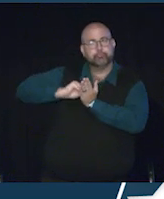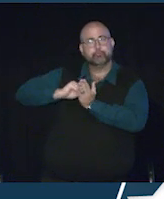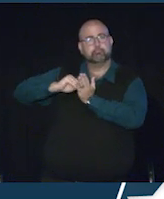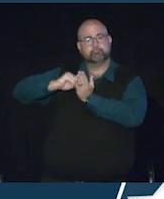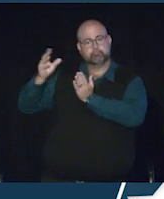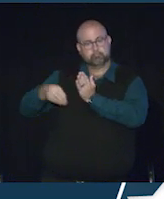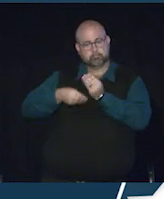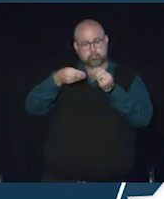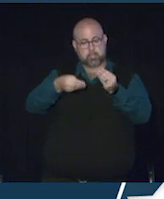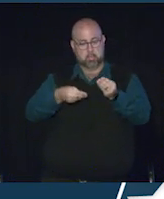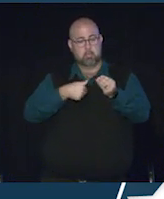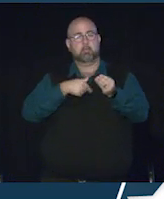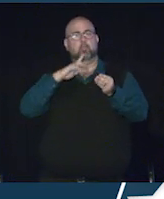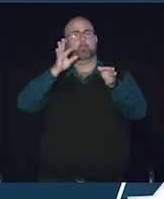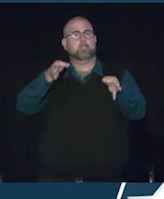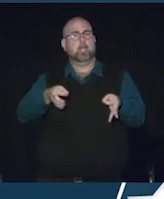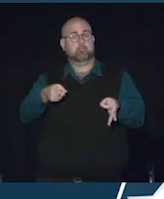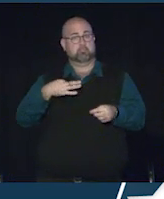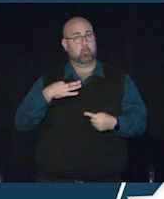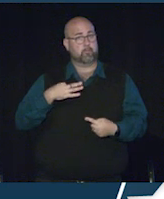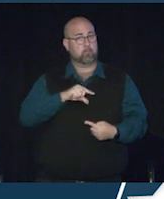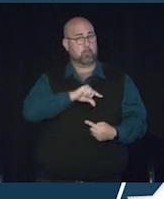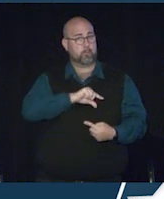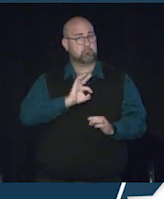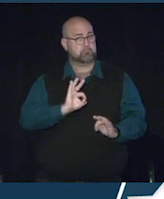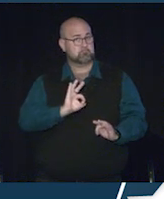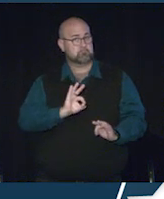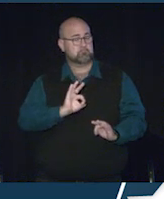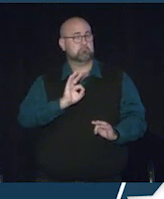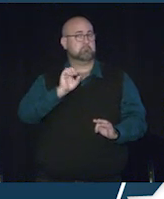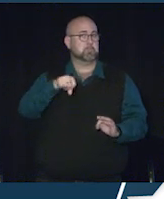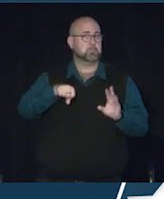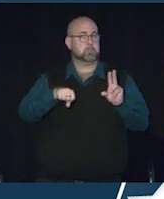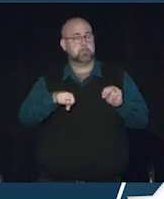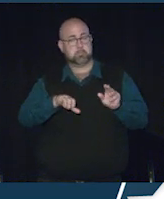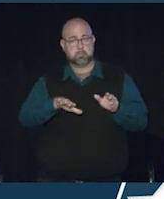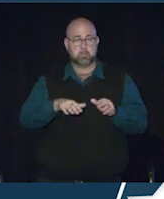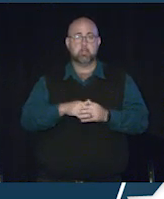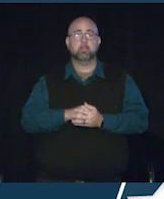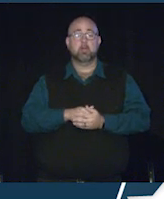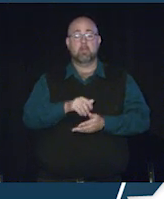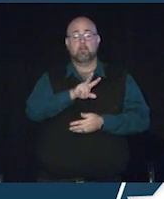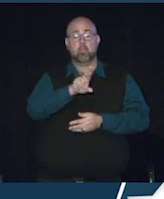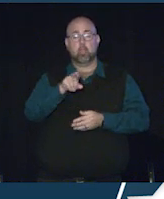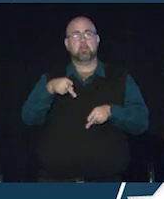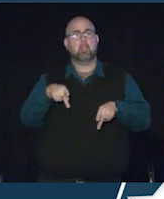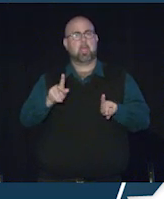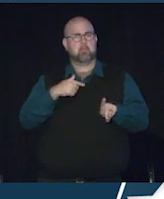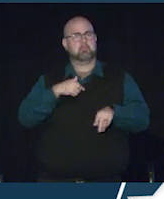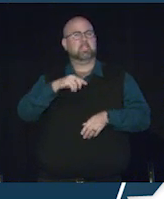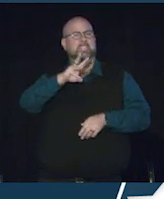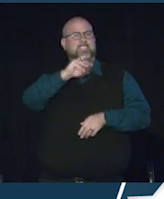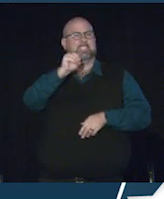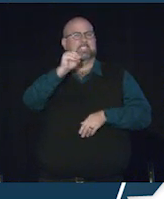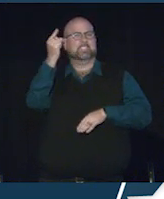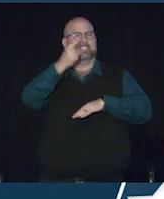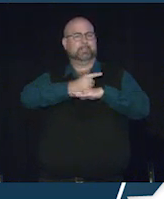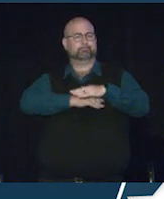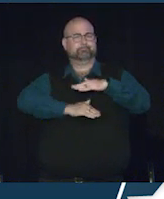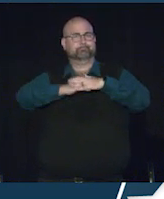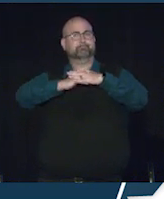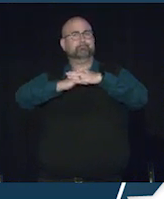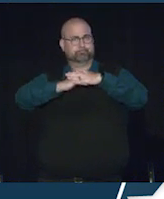to determine if the individual is eligible for the program. VR is allowed up to 60 days to make a